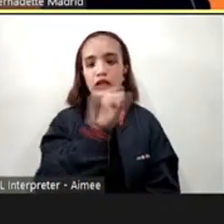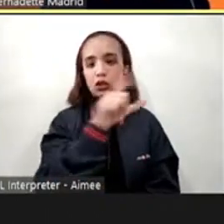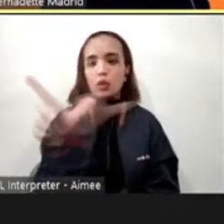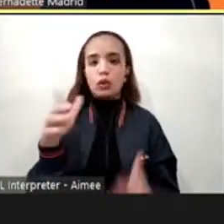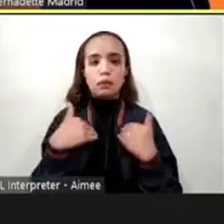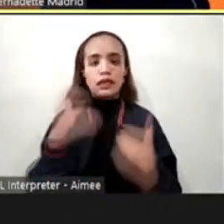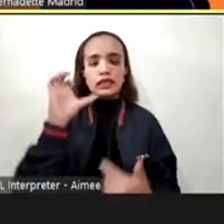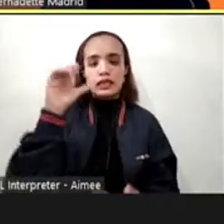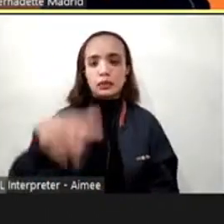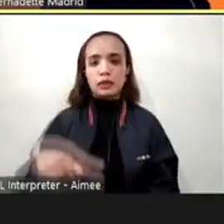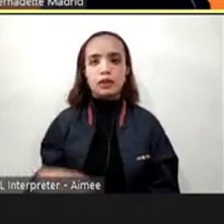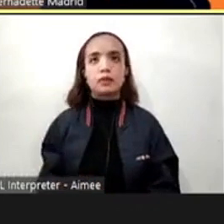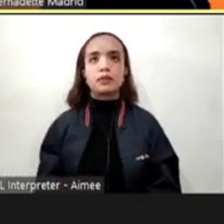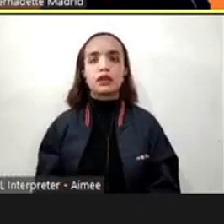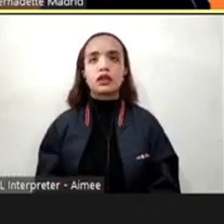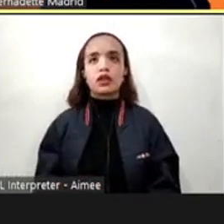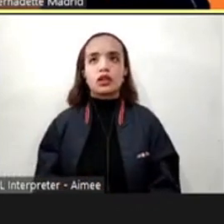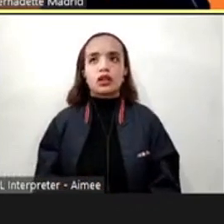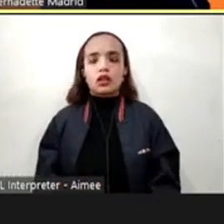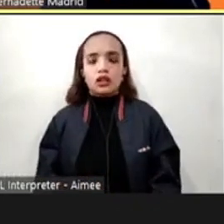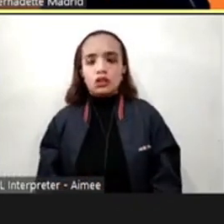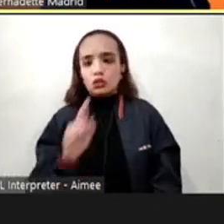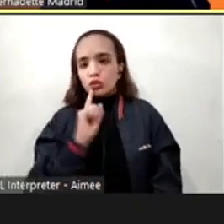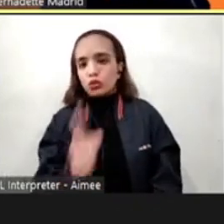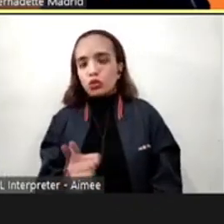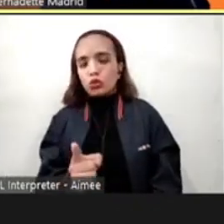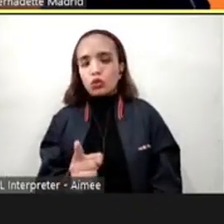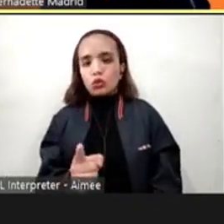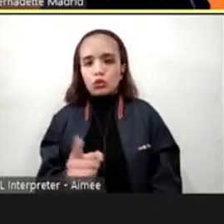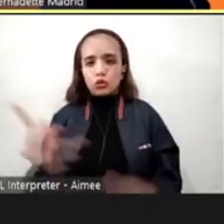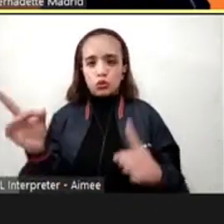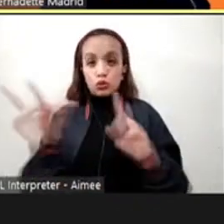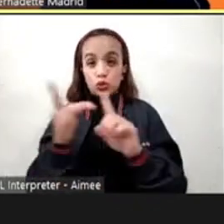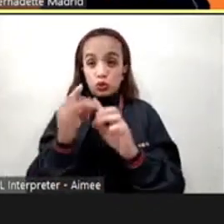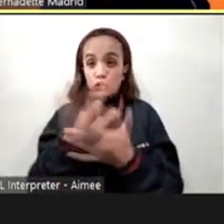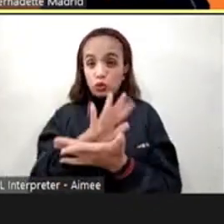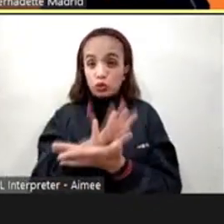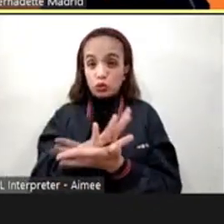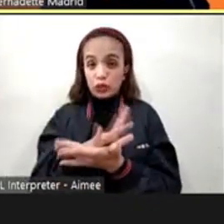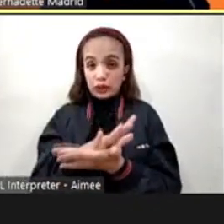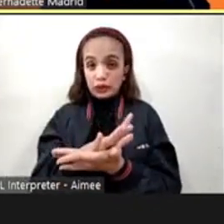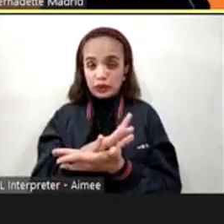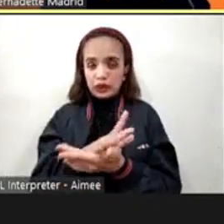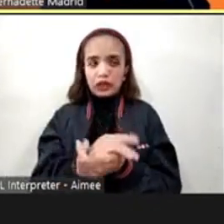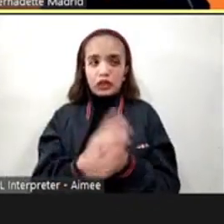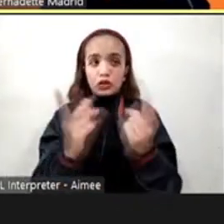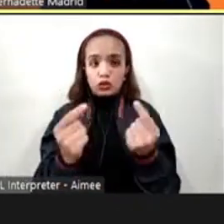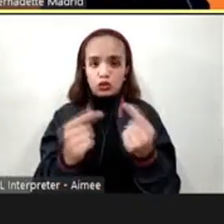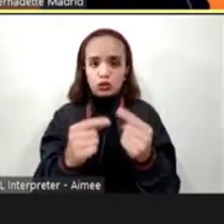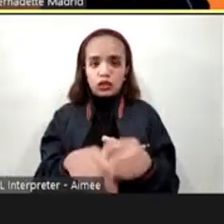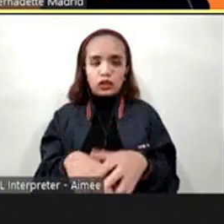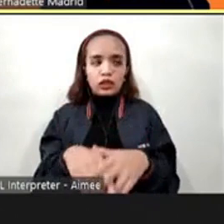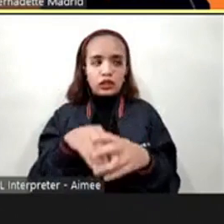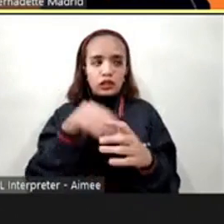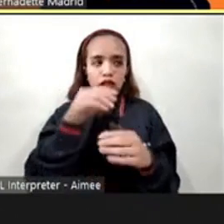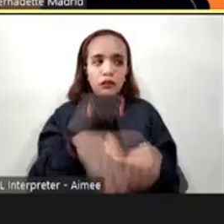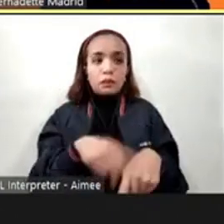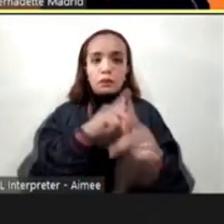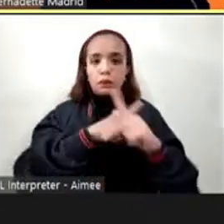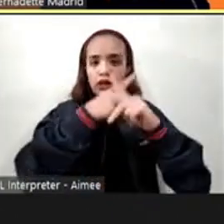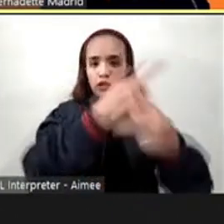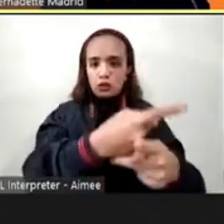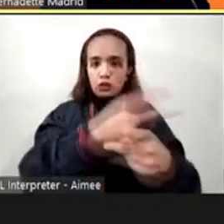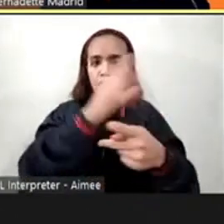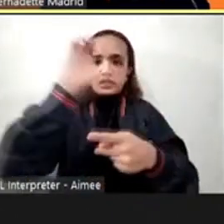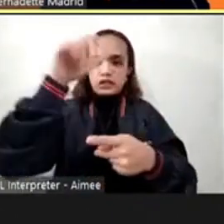very high-risk patients, we loaned cell phones so that the social workers are in touch with them. Again, we did